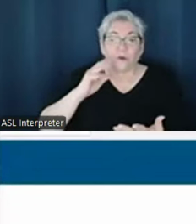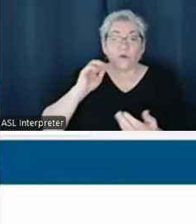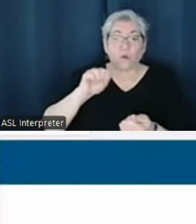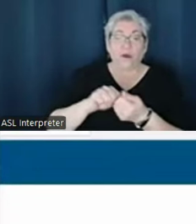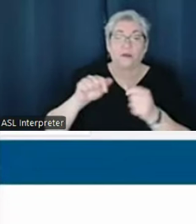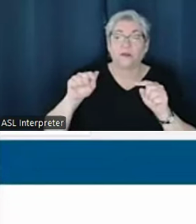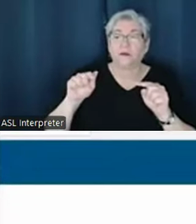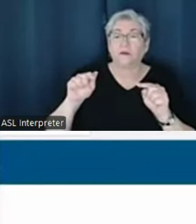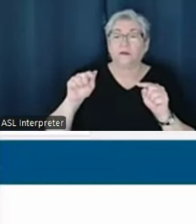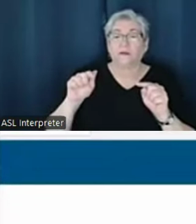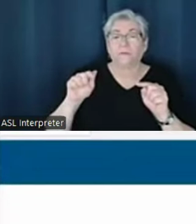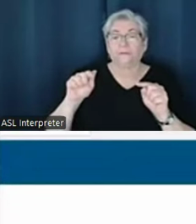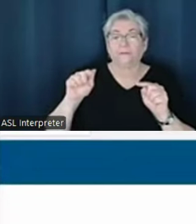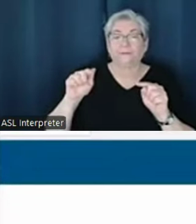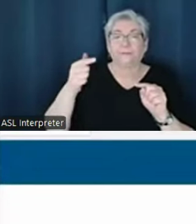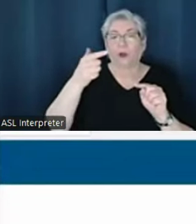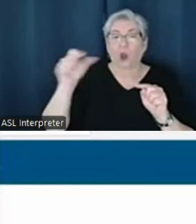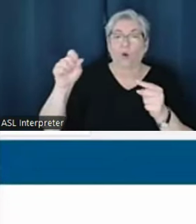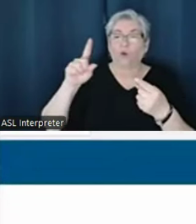the GoToWebinar